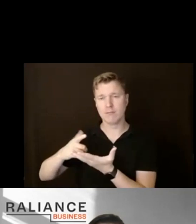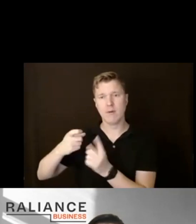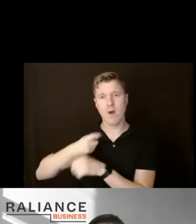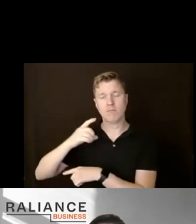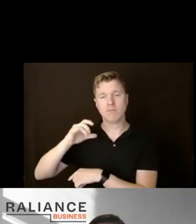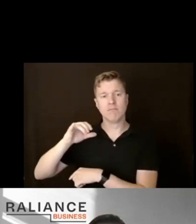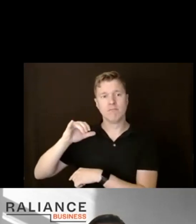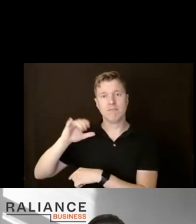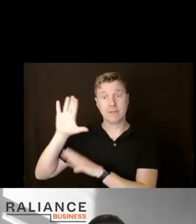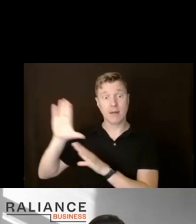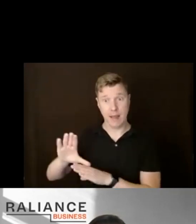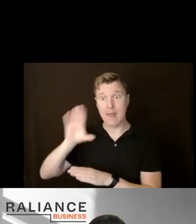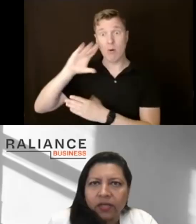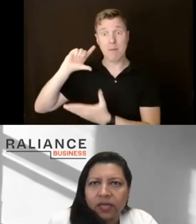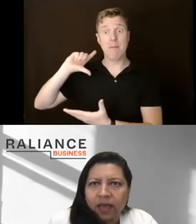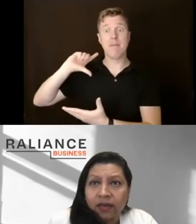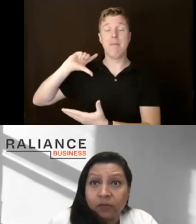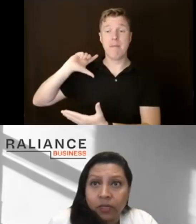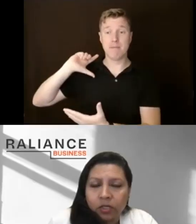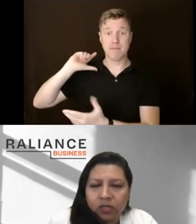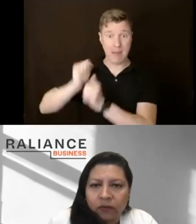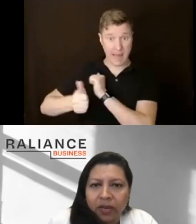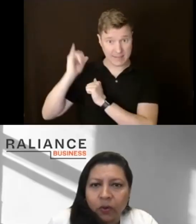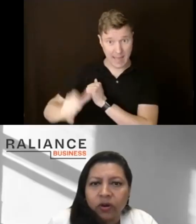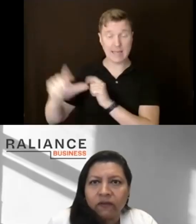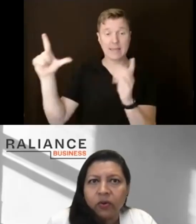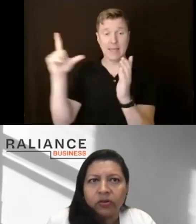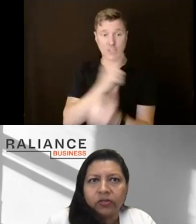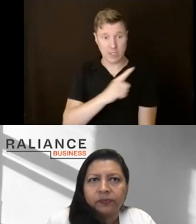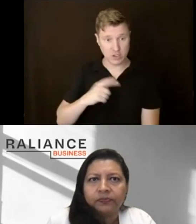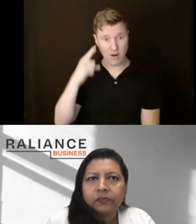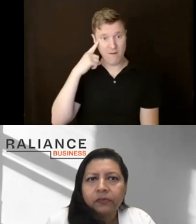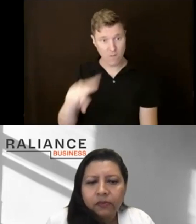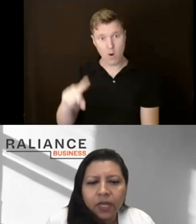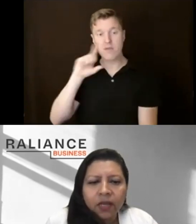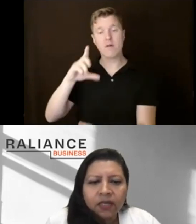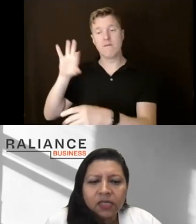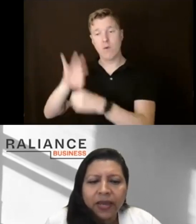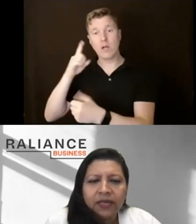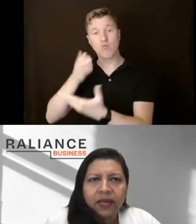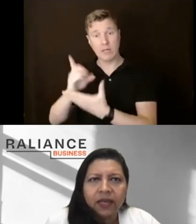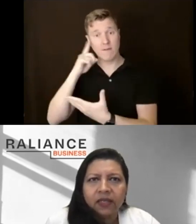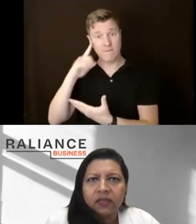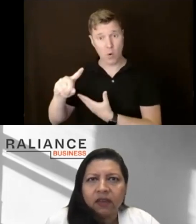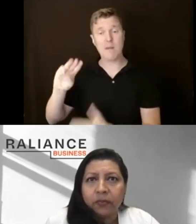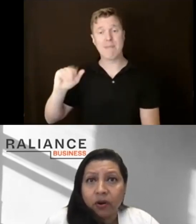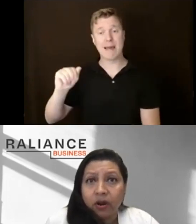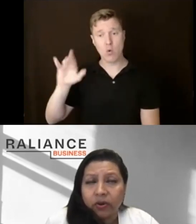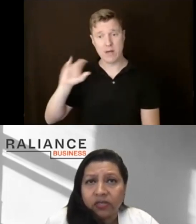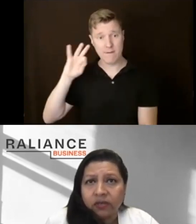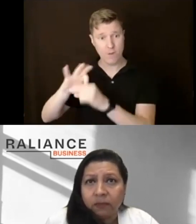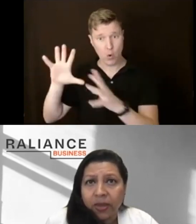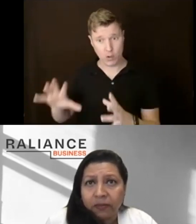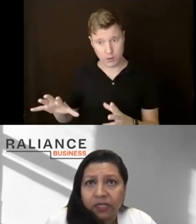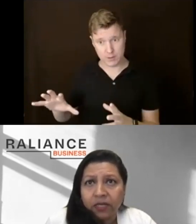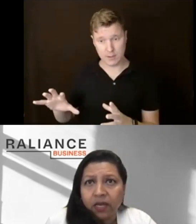legislation that would expand the Voting Rights Act protections for minority voters. Despite decades of